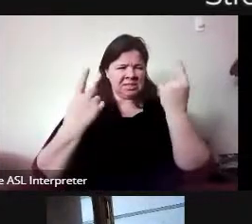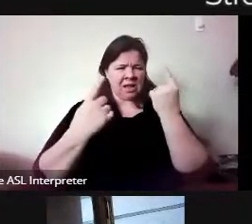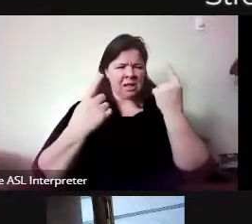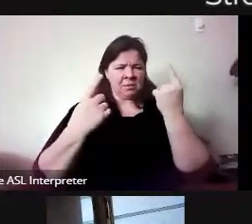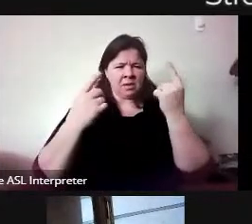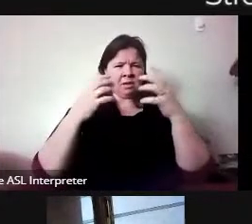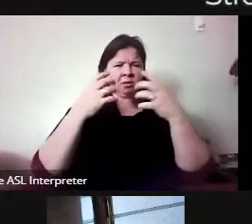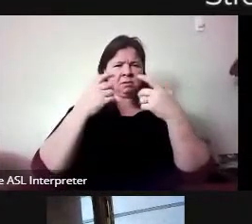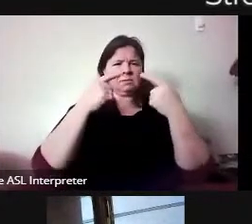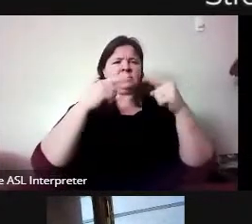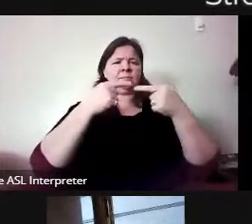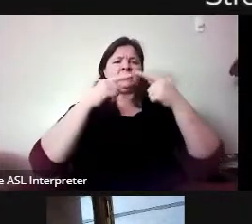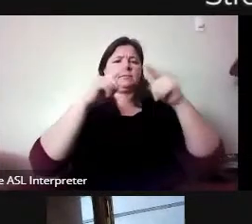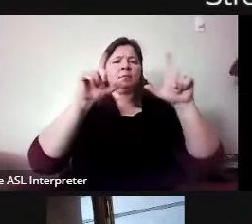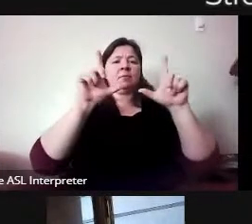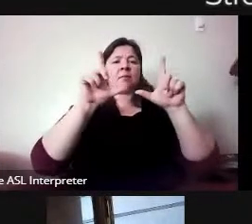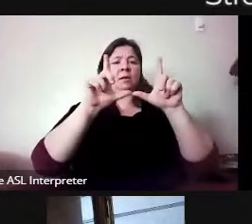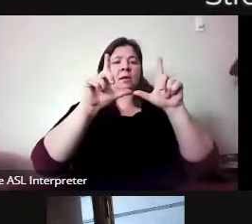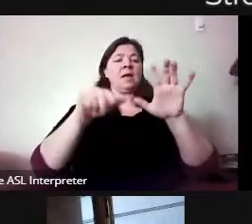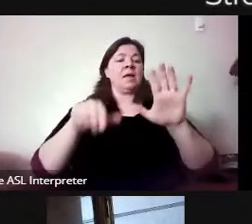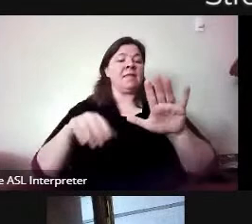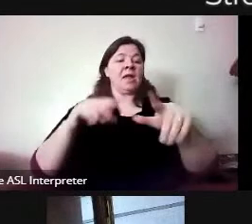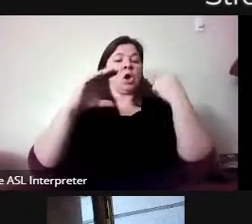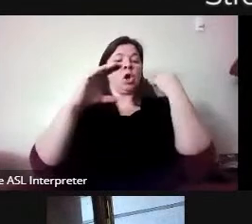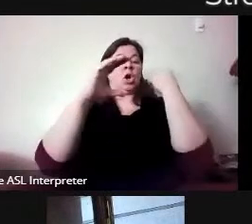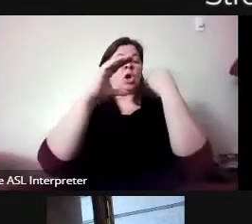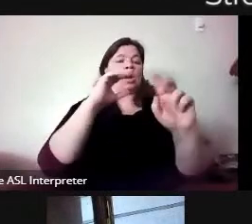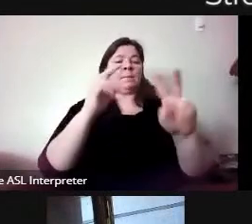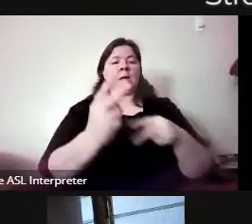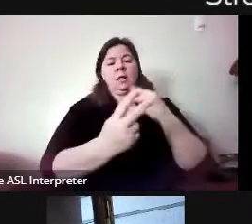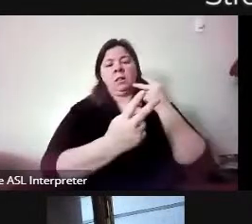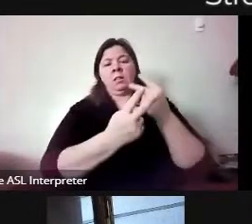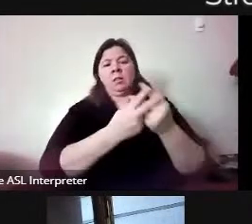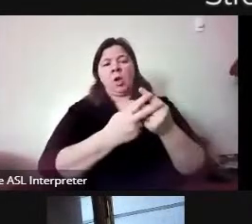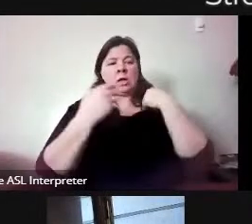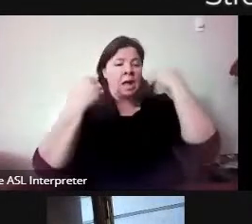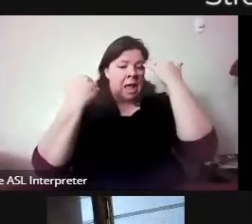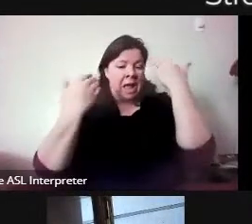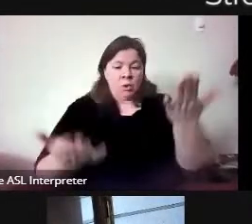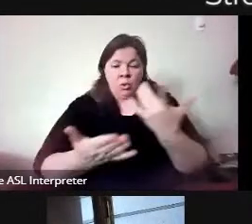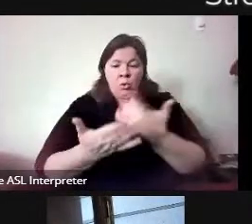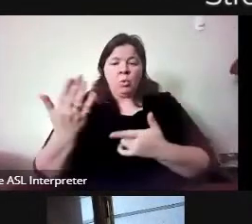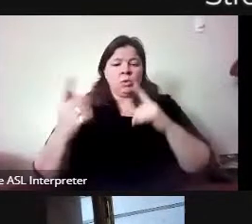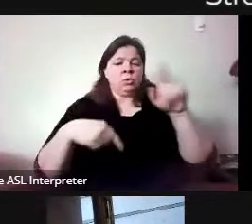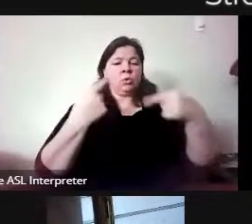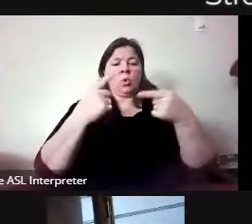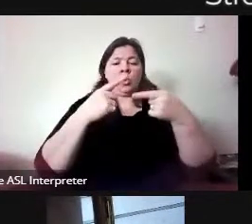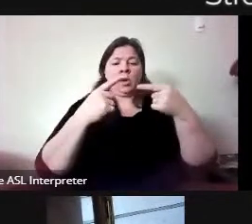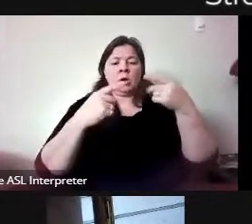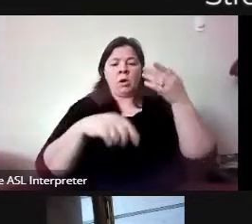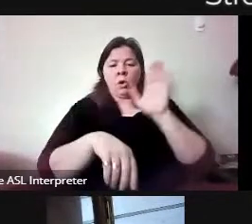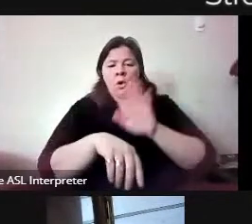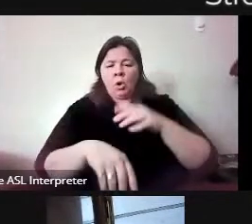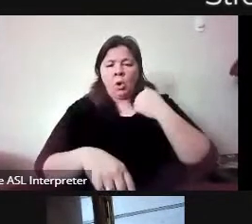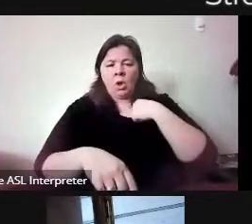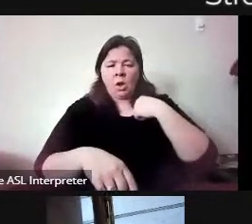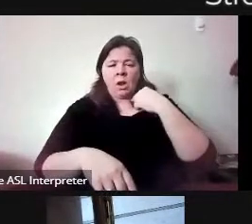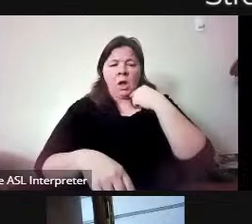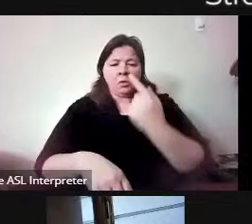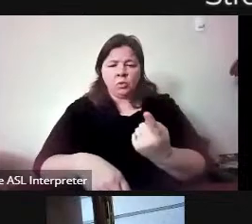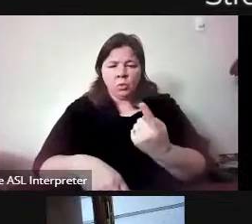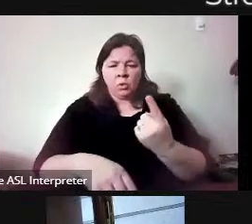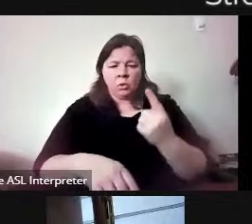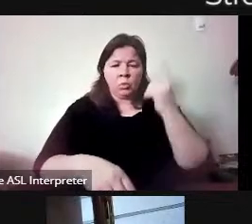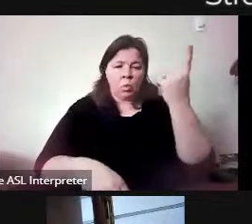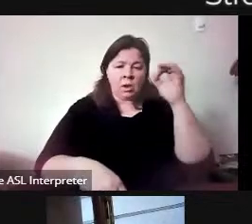happened that their email has been locked. I don't know what is going on. So, but I told one of them that